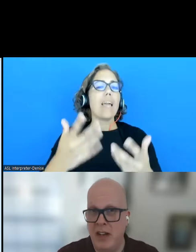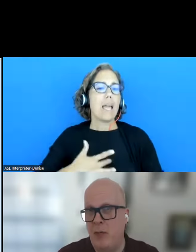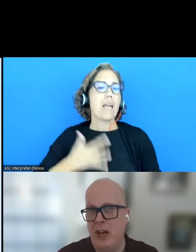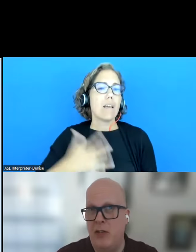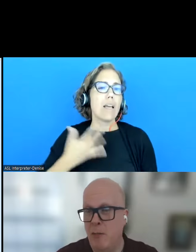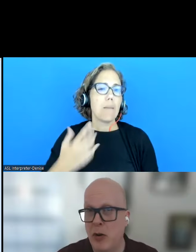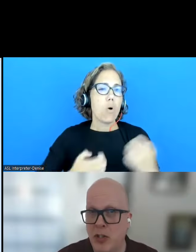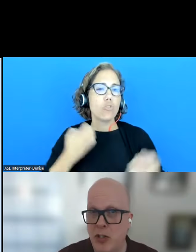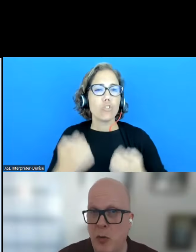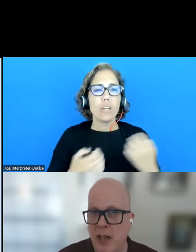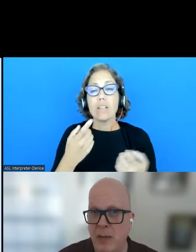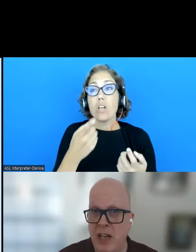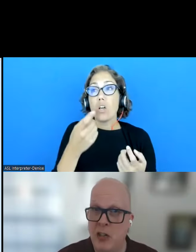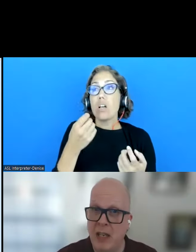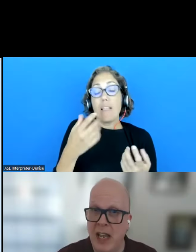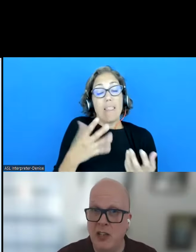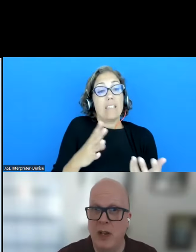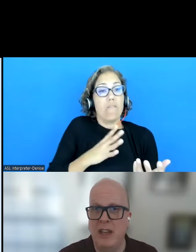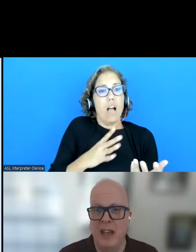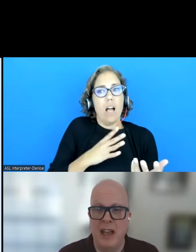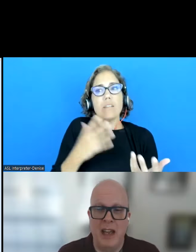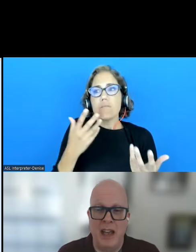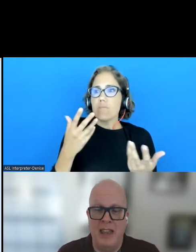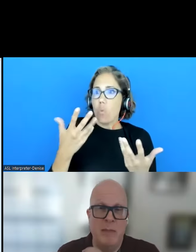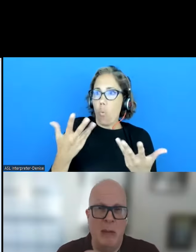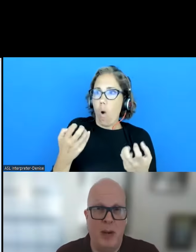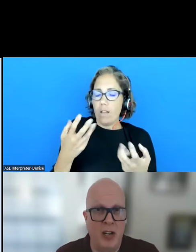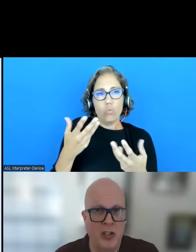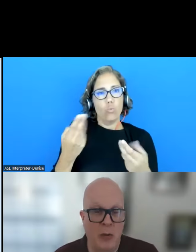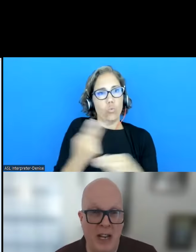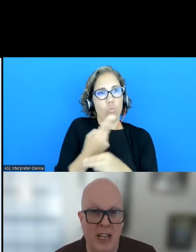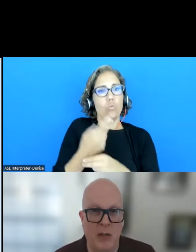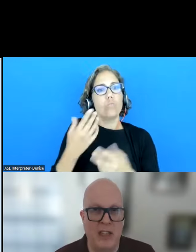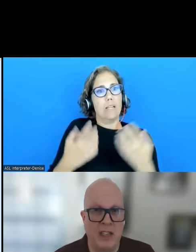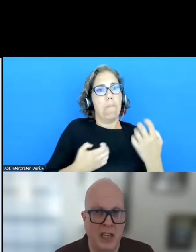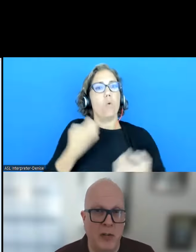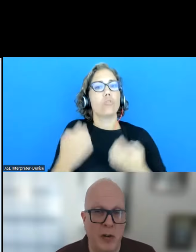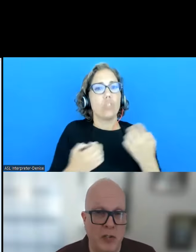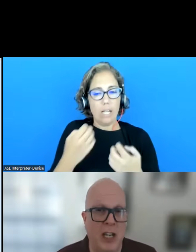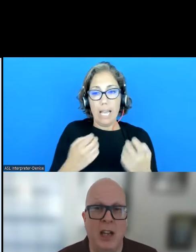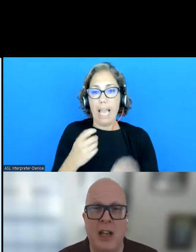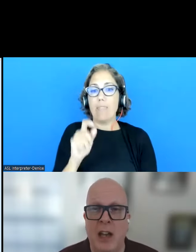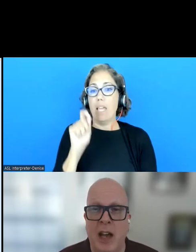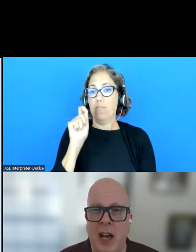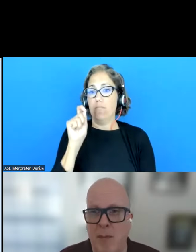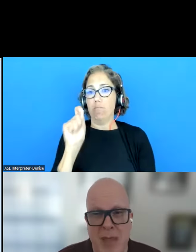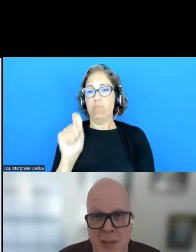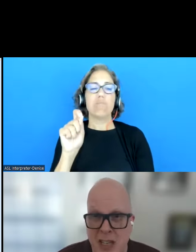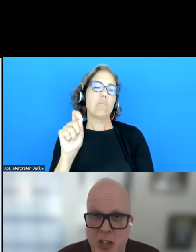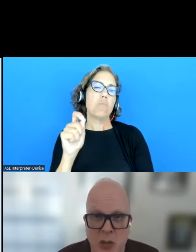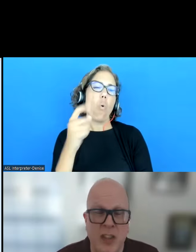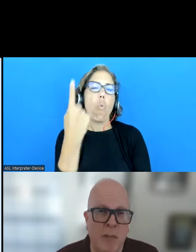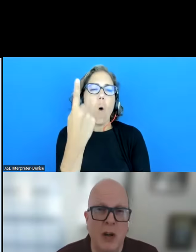trying to convey whatever emotions you want somebody to engage with, and then maybe punctuating it with a single emoji, maybe two at the